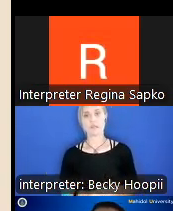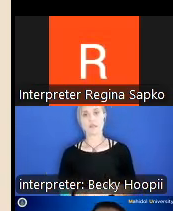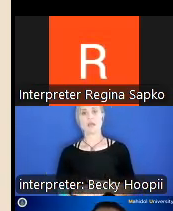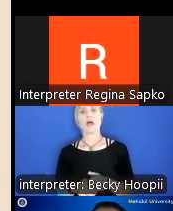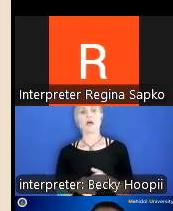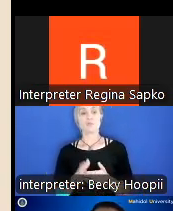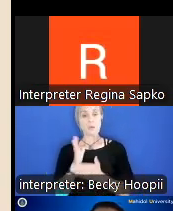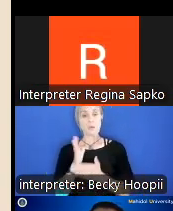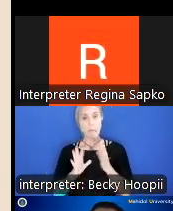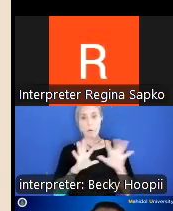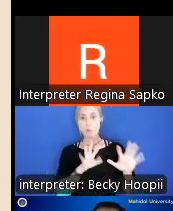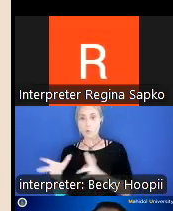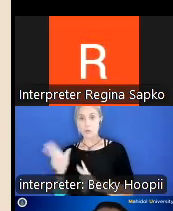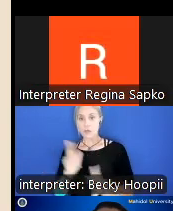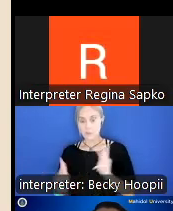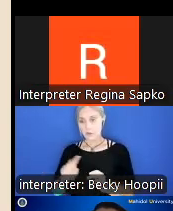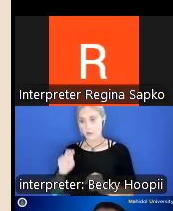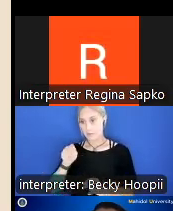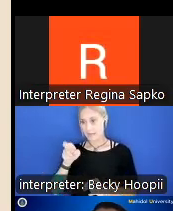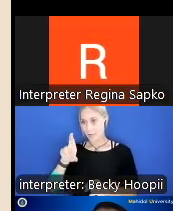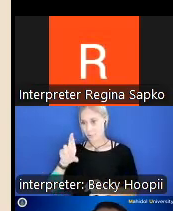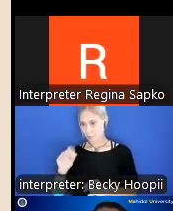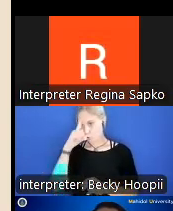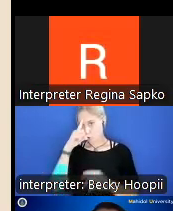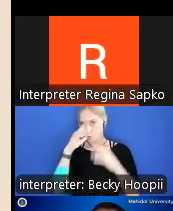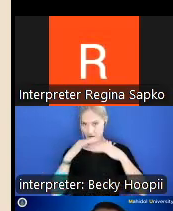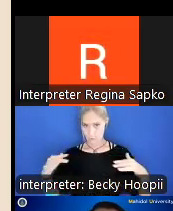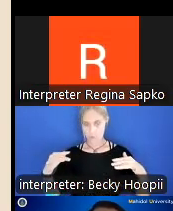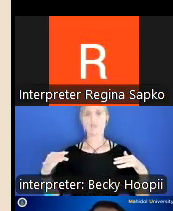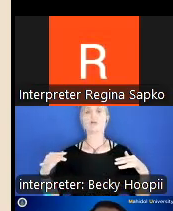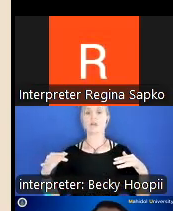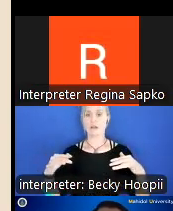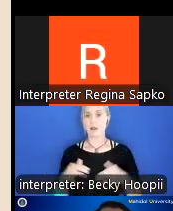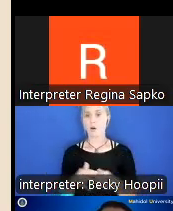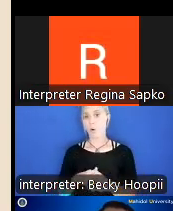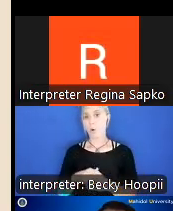like neurodivergent and intellectual disability,